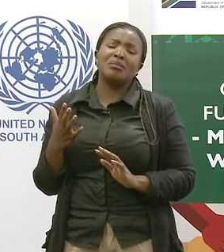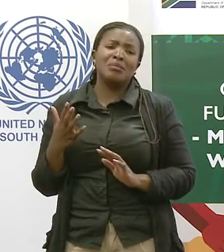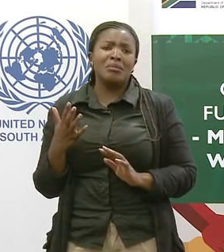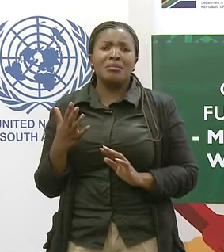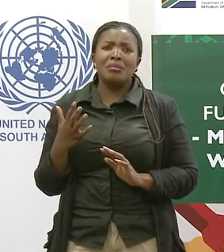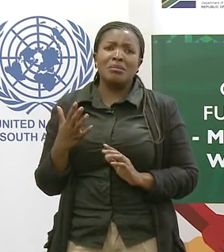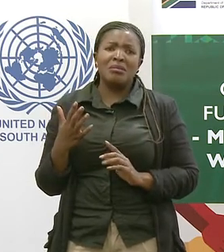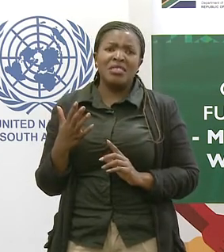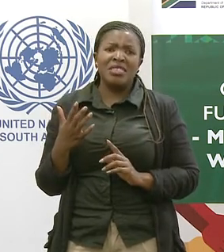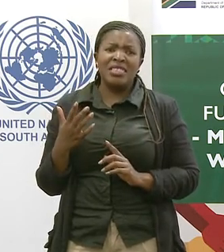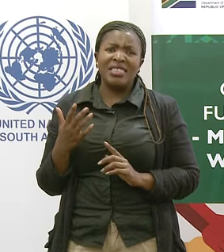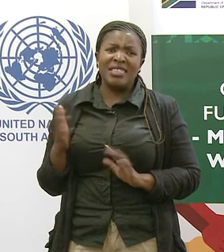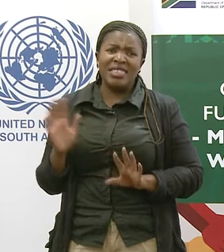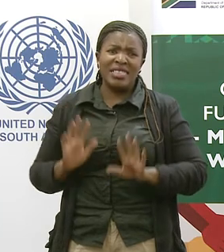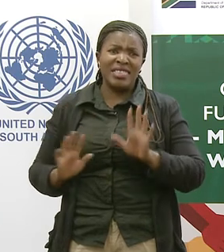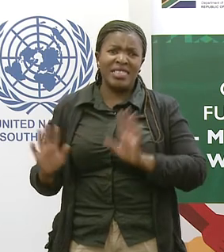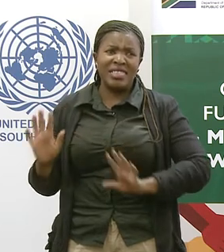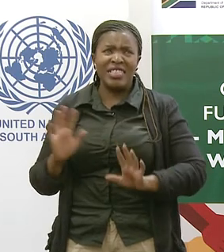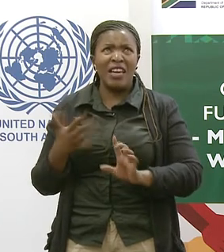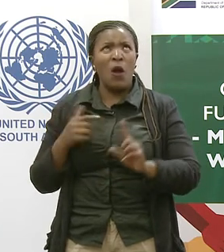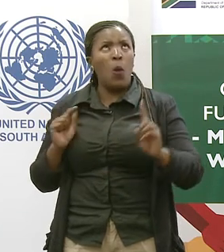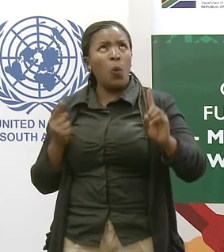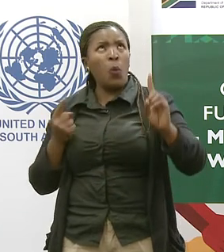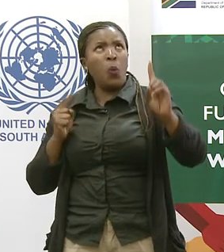it is not even possible to have ambition.